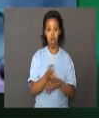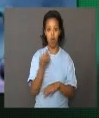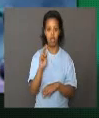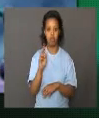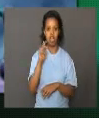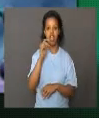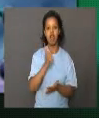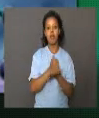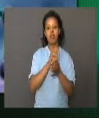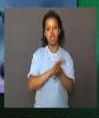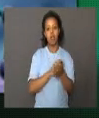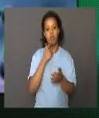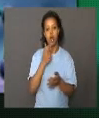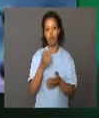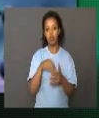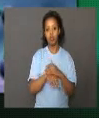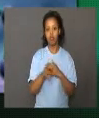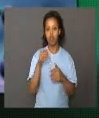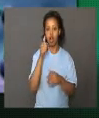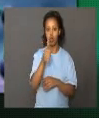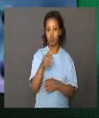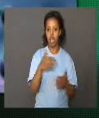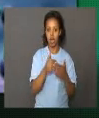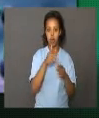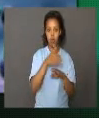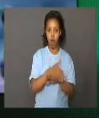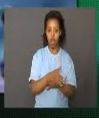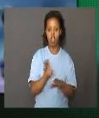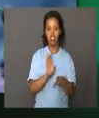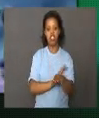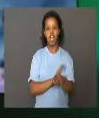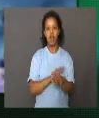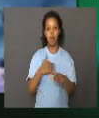cell, it combines with the plasma membrane.